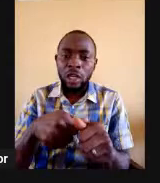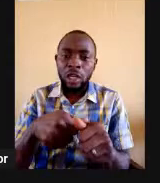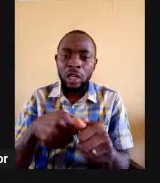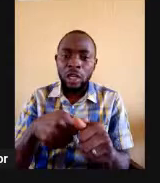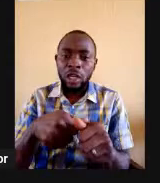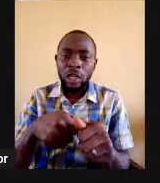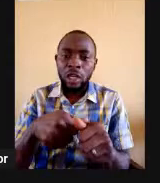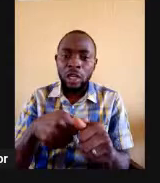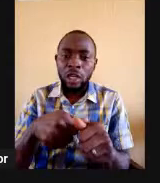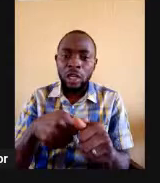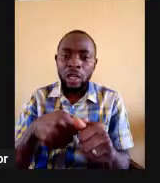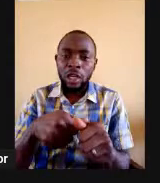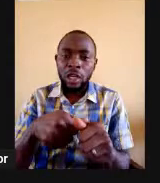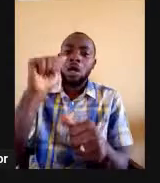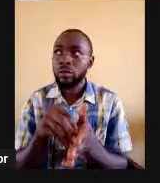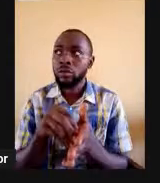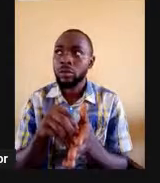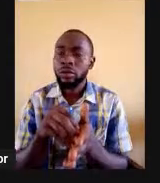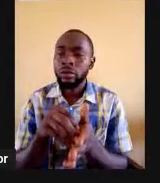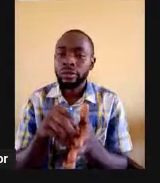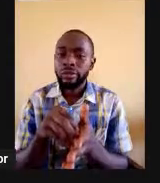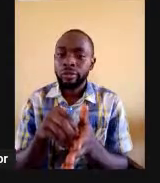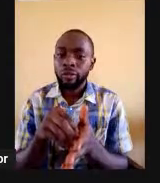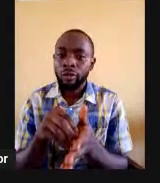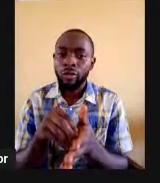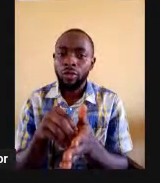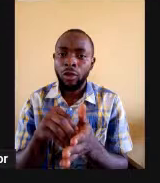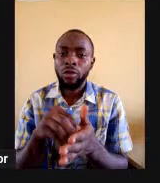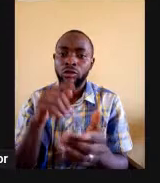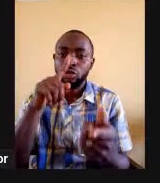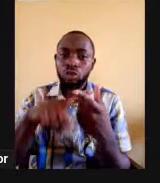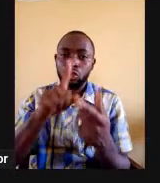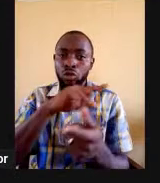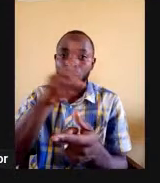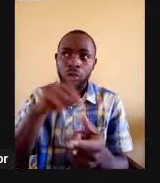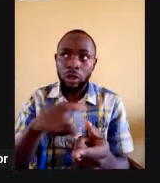screen, from A to Z. Is that okay?